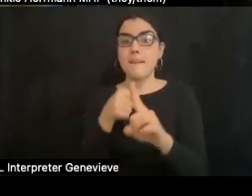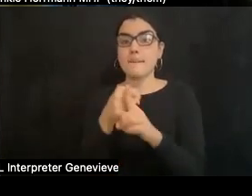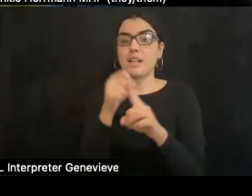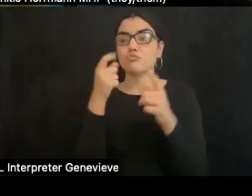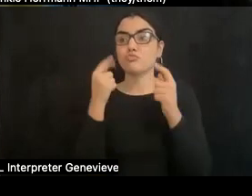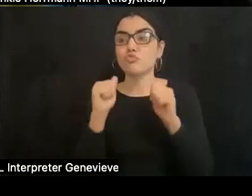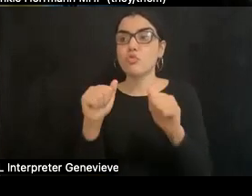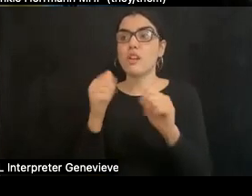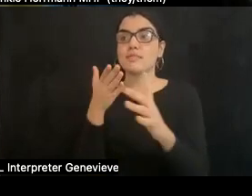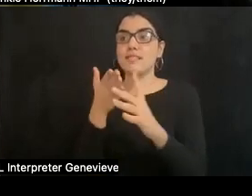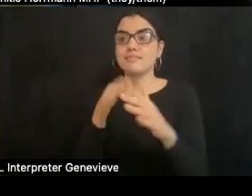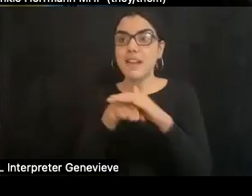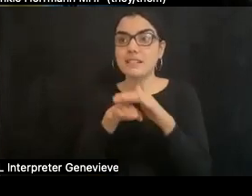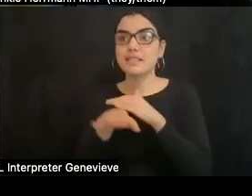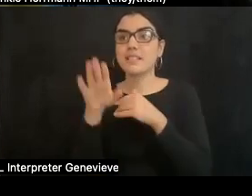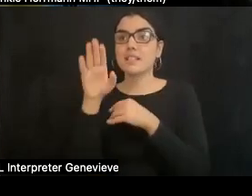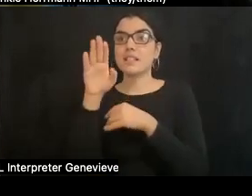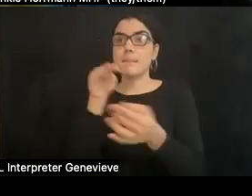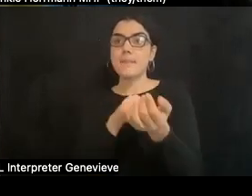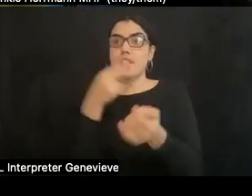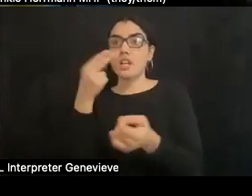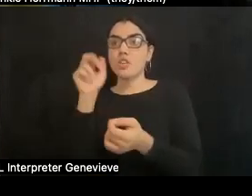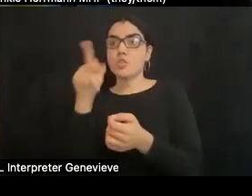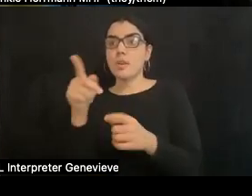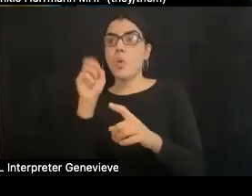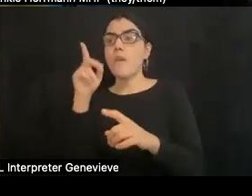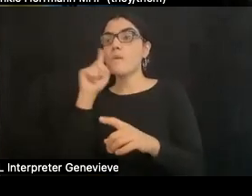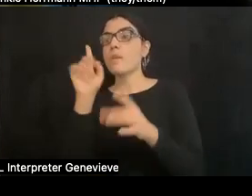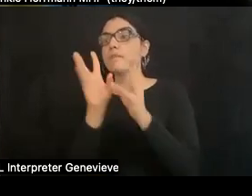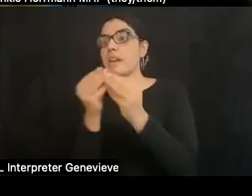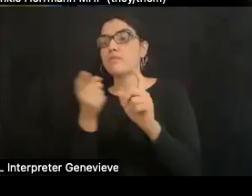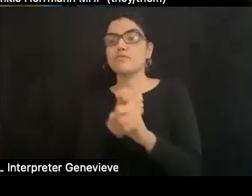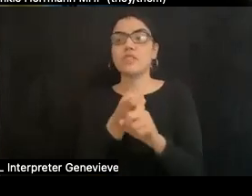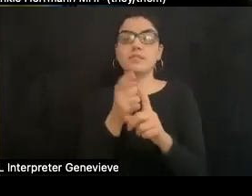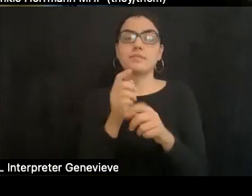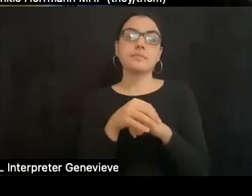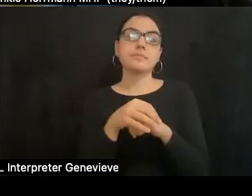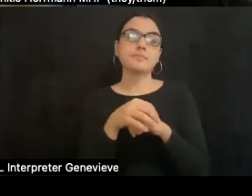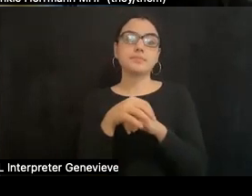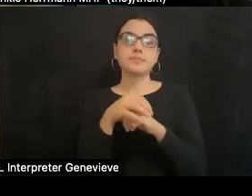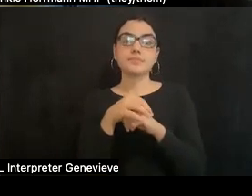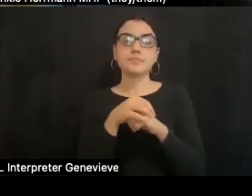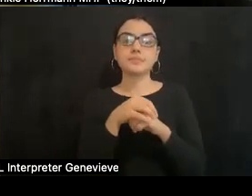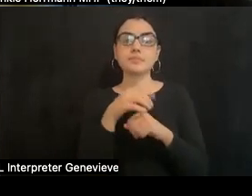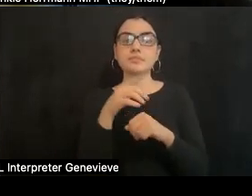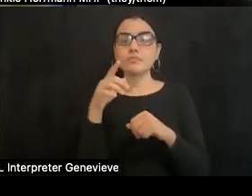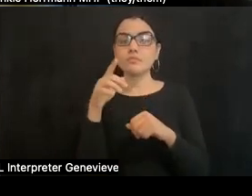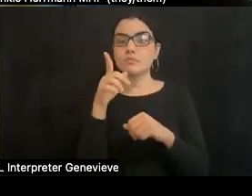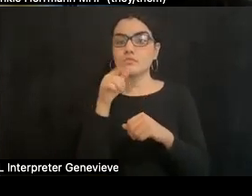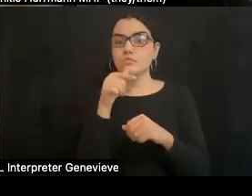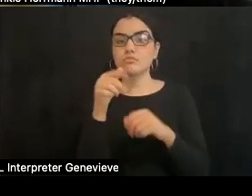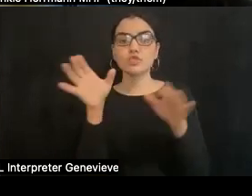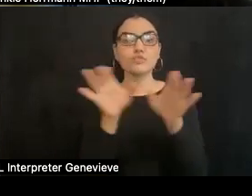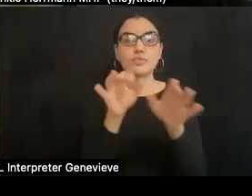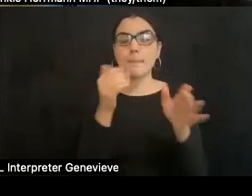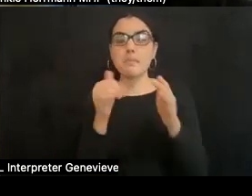and had problems with it, or their loved ones or people who support them. Peers, meaning folks who are either certified or not, kind of